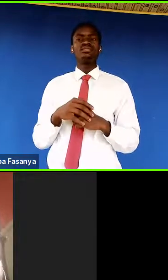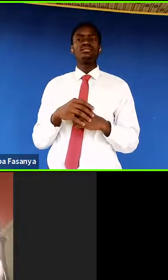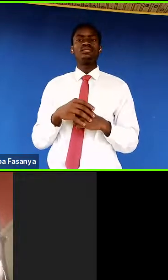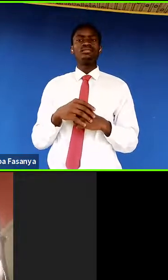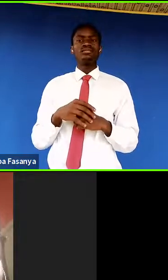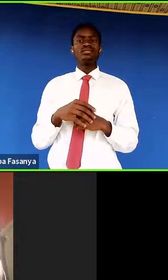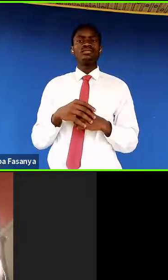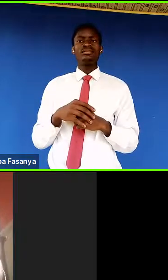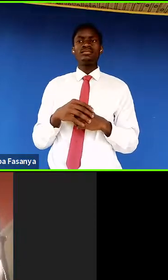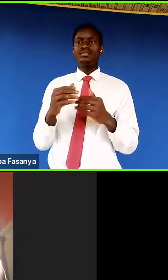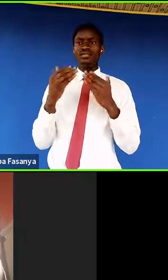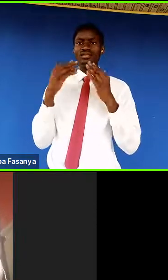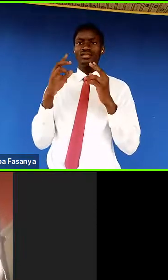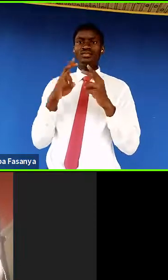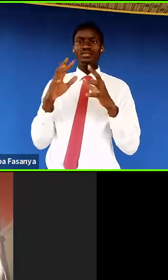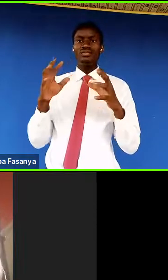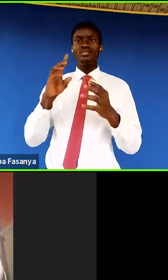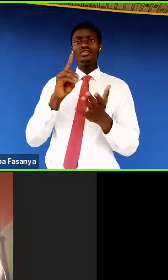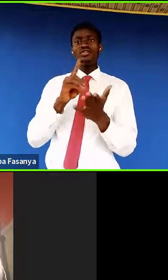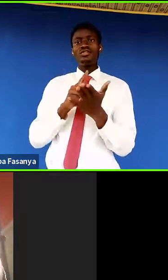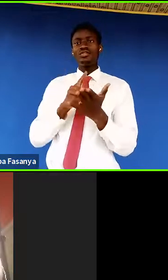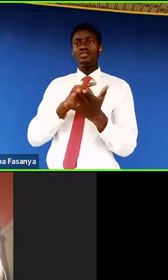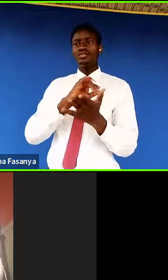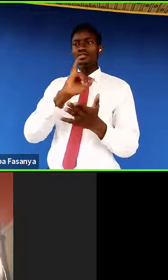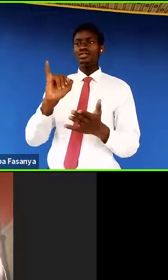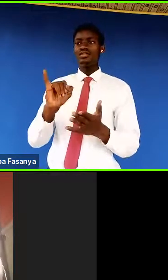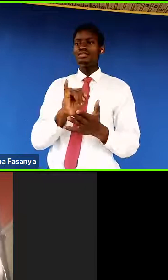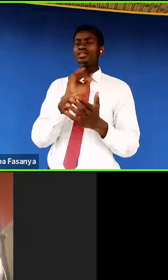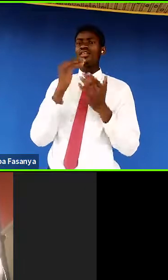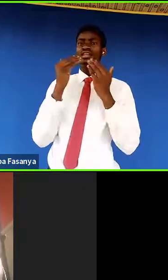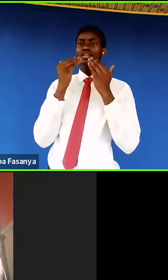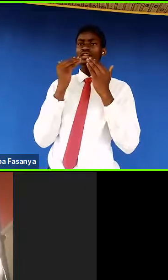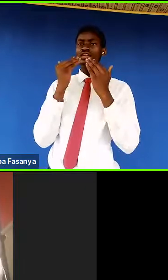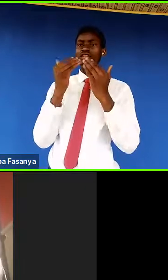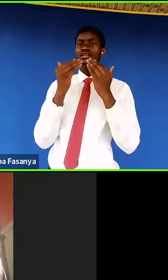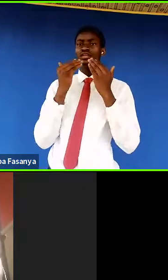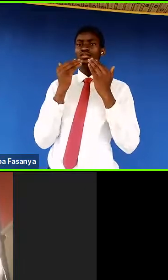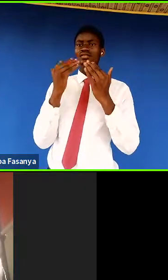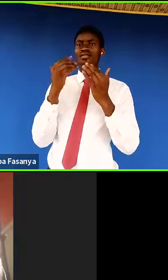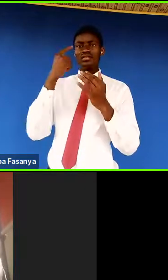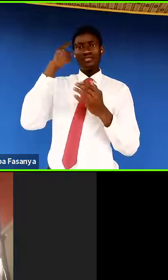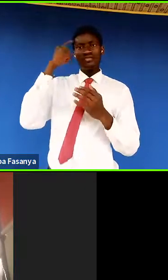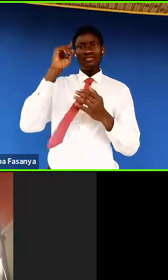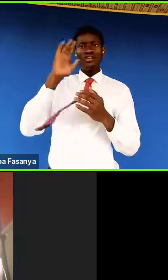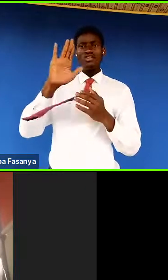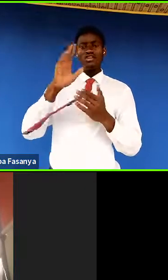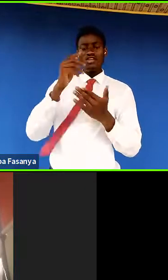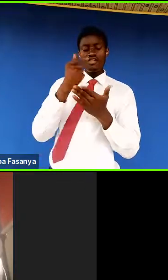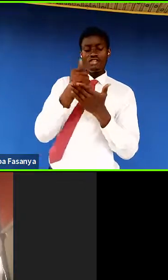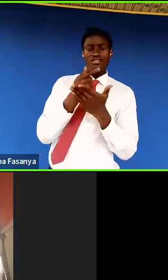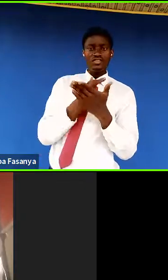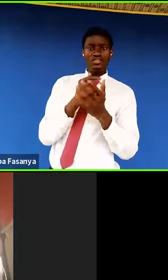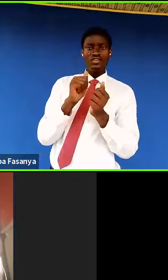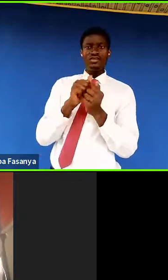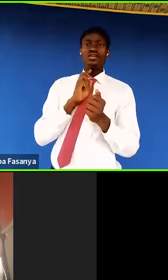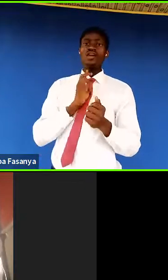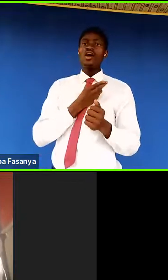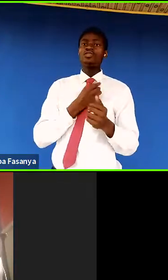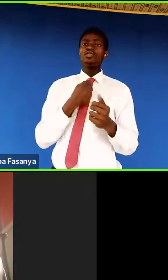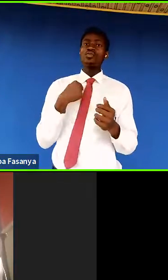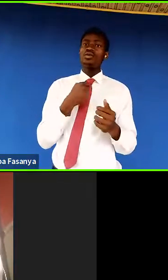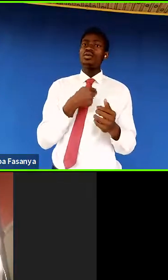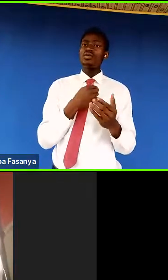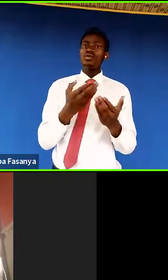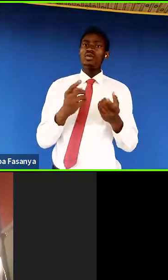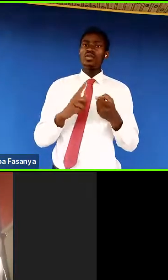Thank you very much, Dr. J. Thank you for your sessions with us. We want to appreciate you. We want